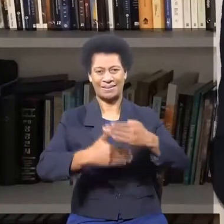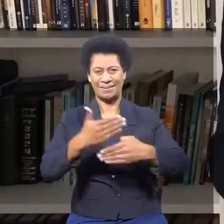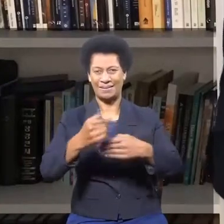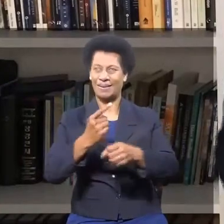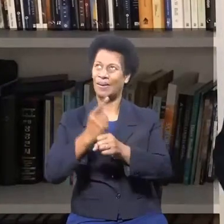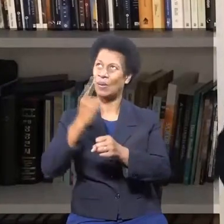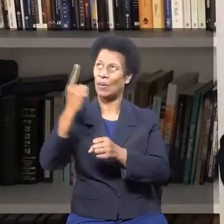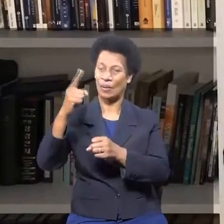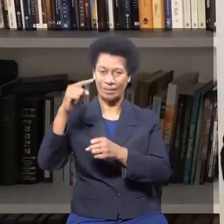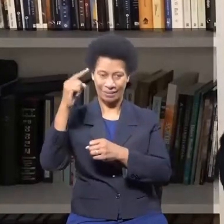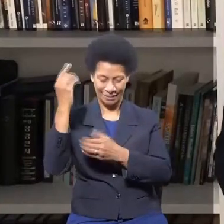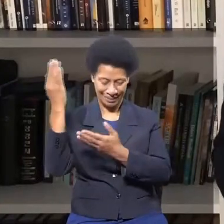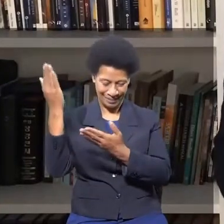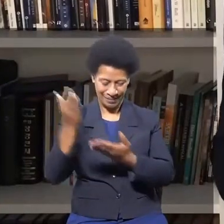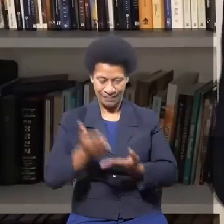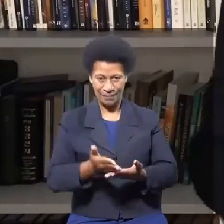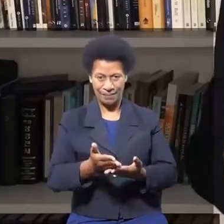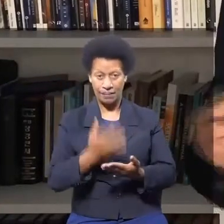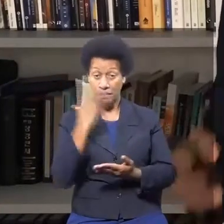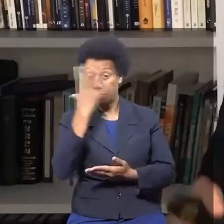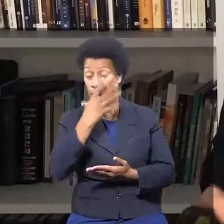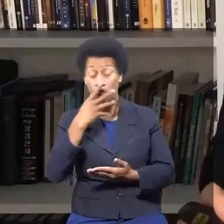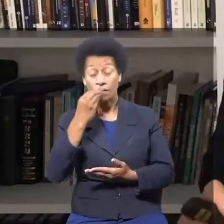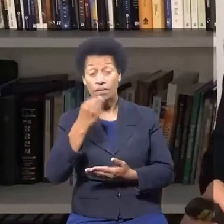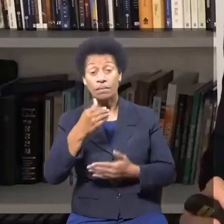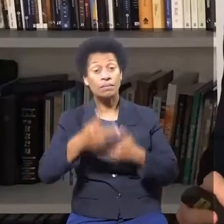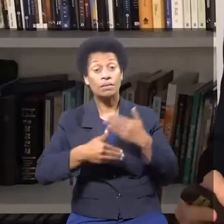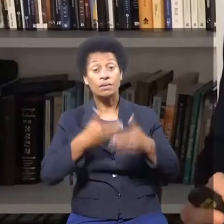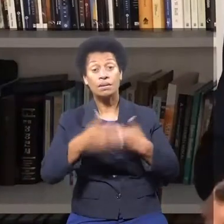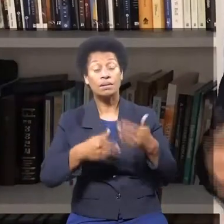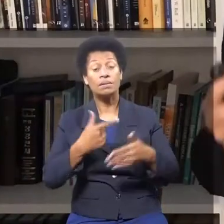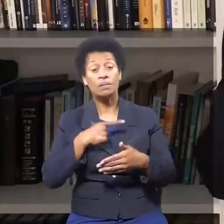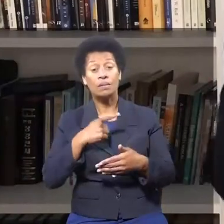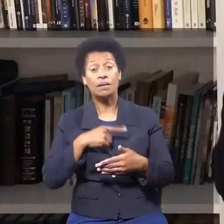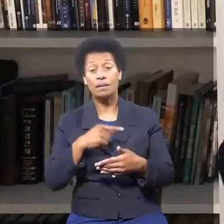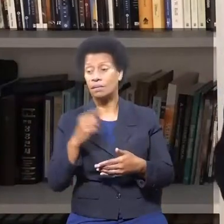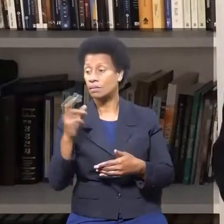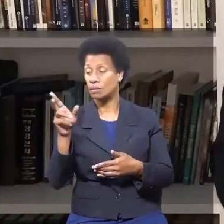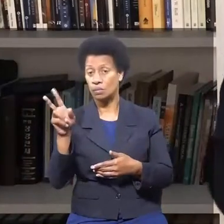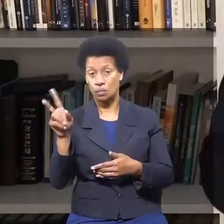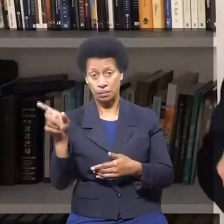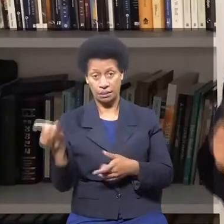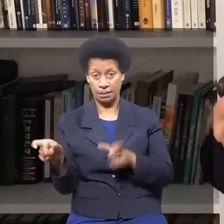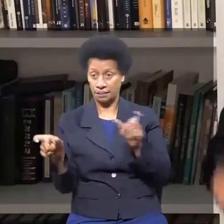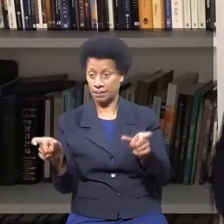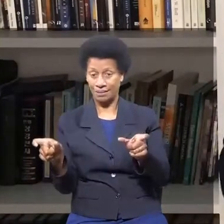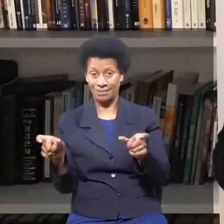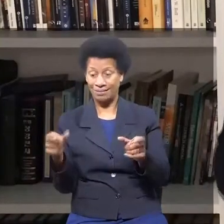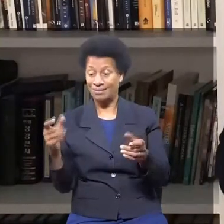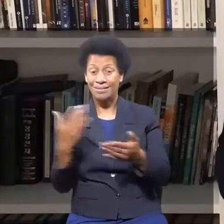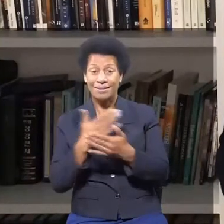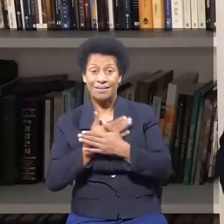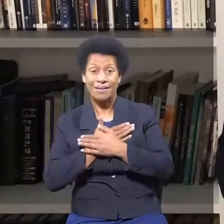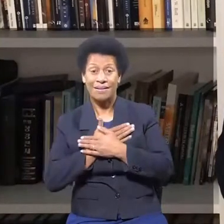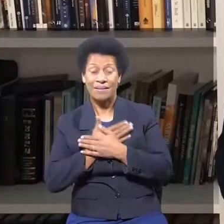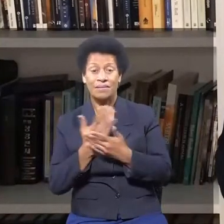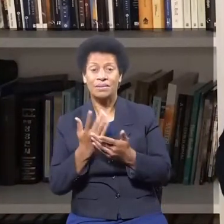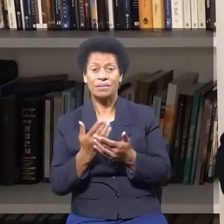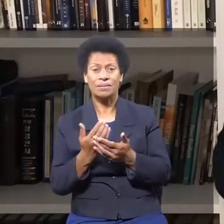that God set in place. A beautiful process where people could fall in love and enjoy